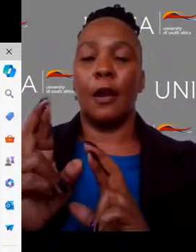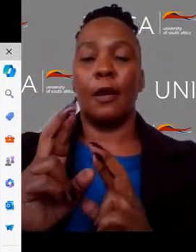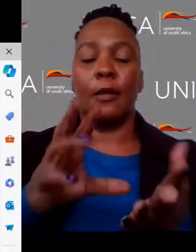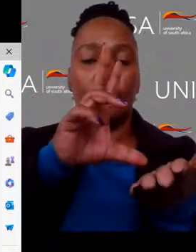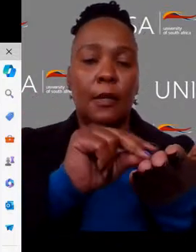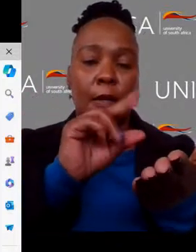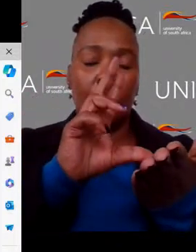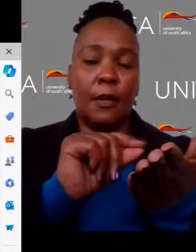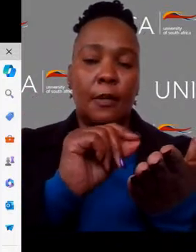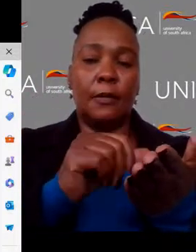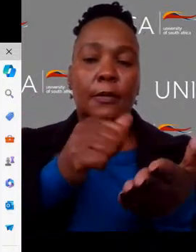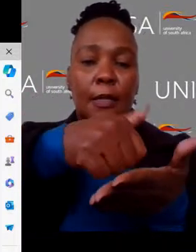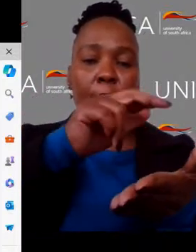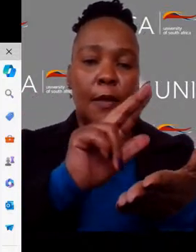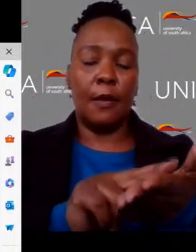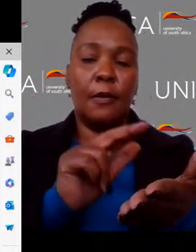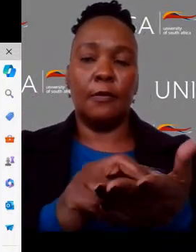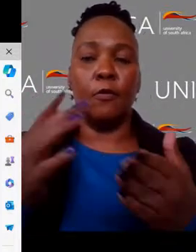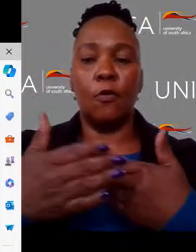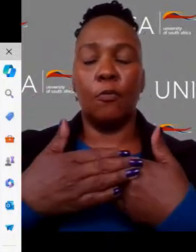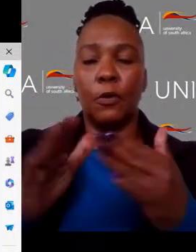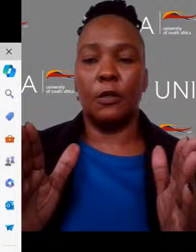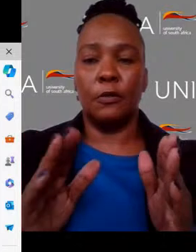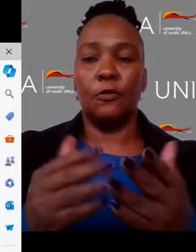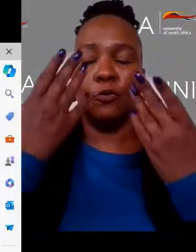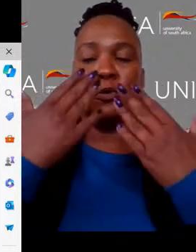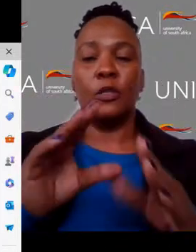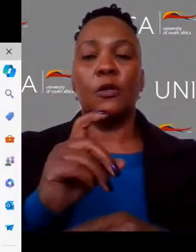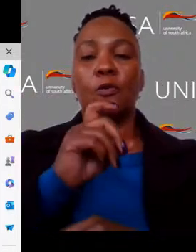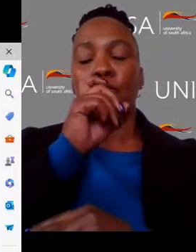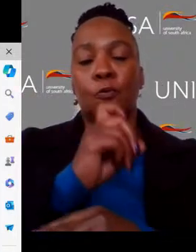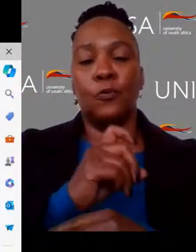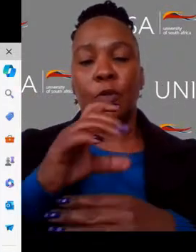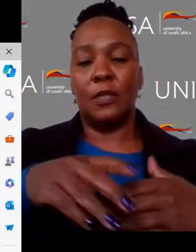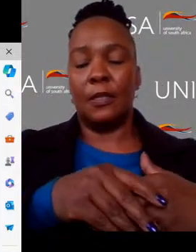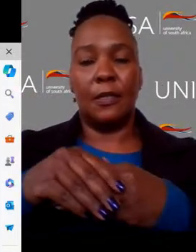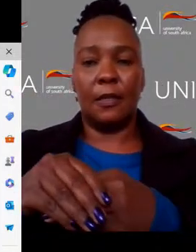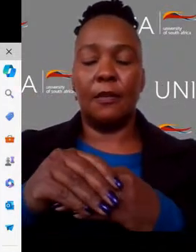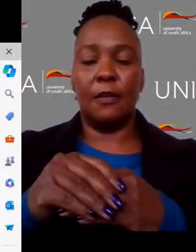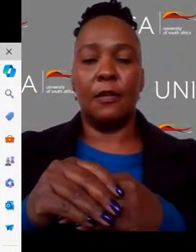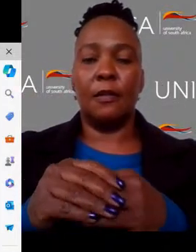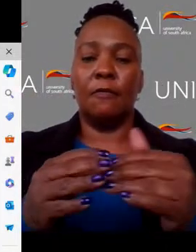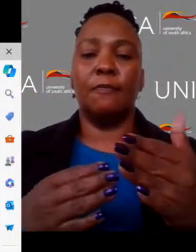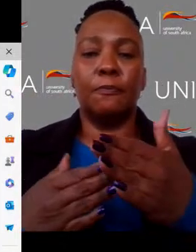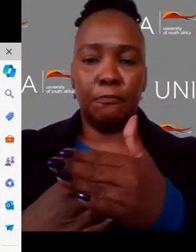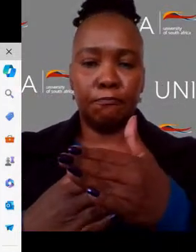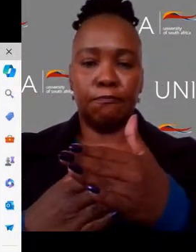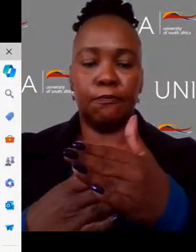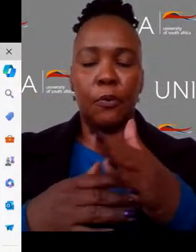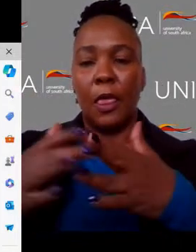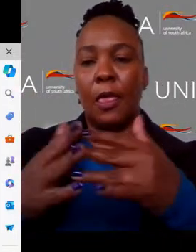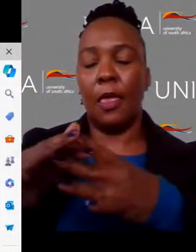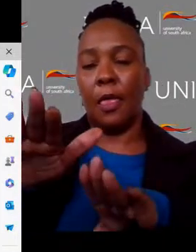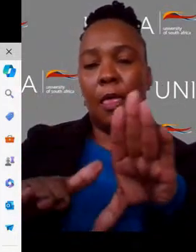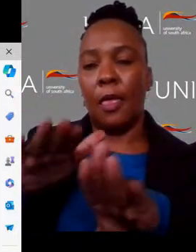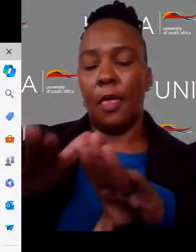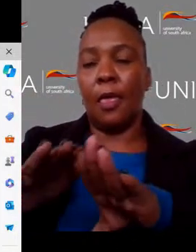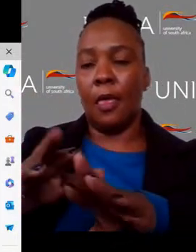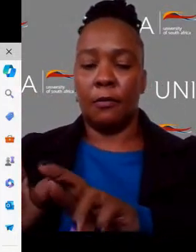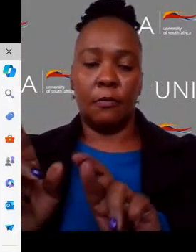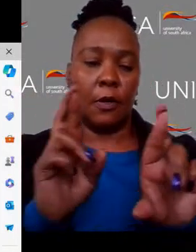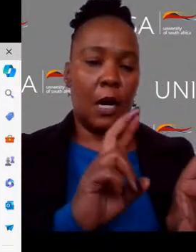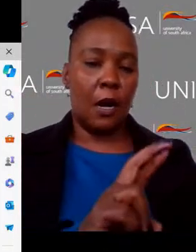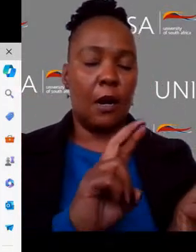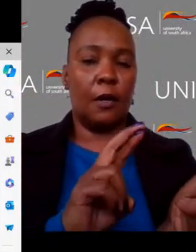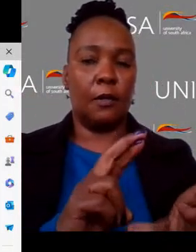the student user guide as well. And if you get stuck in any of the steps, you can then just refer back to the student user